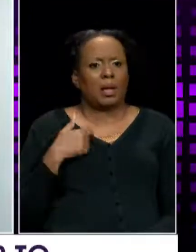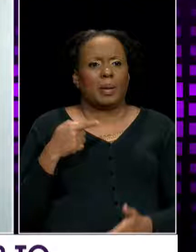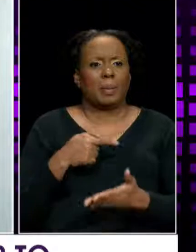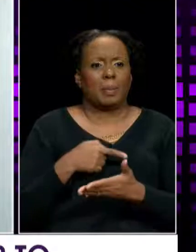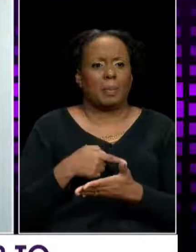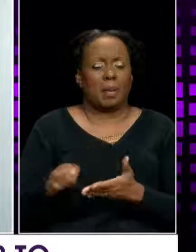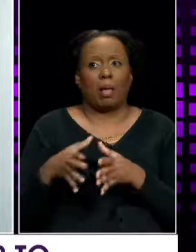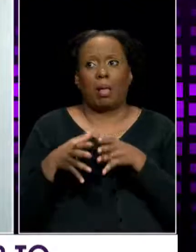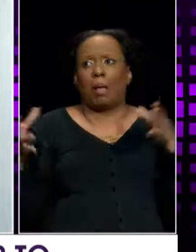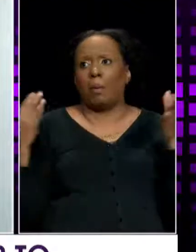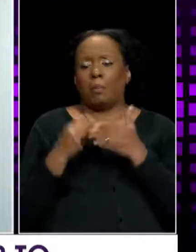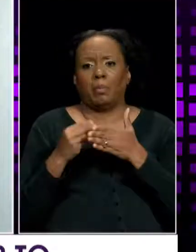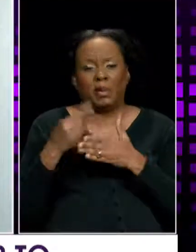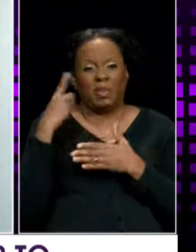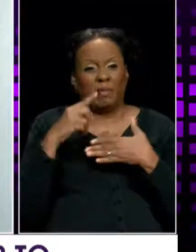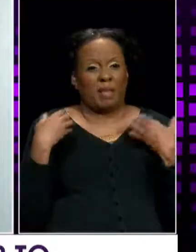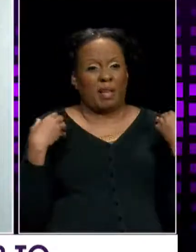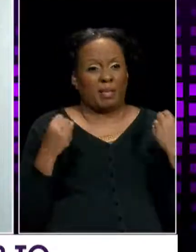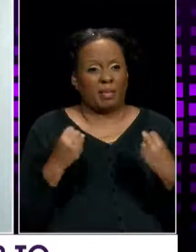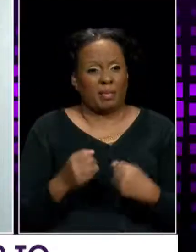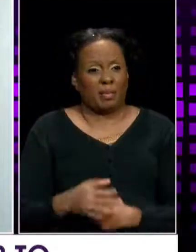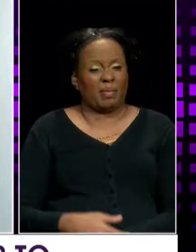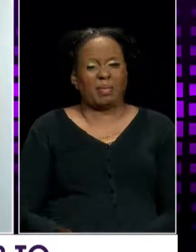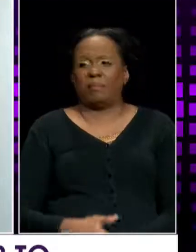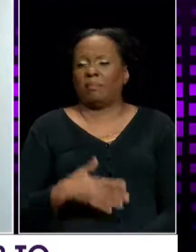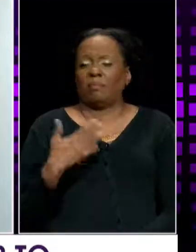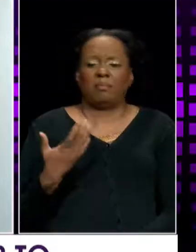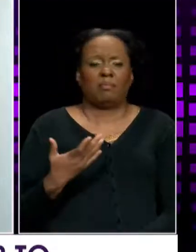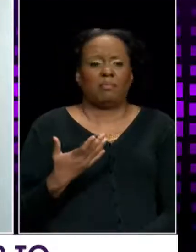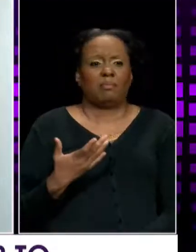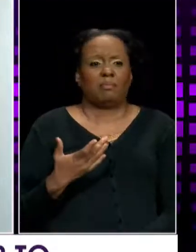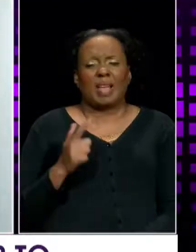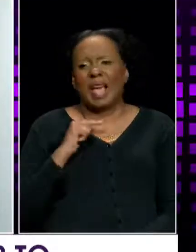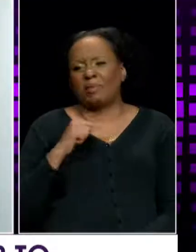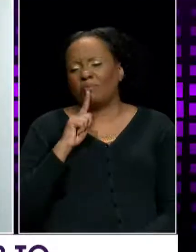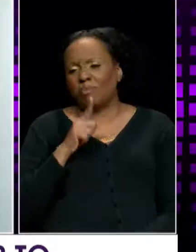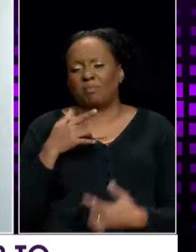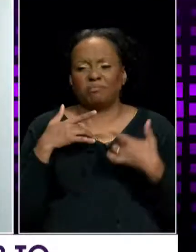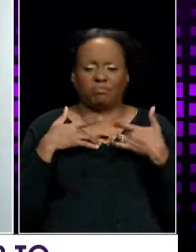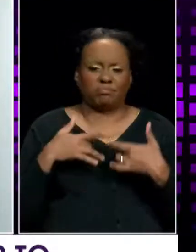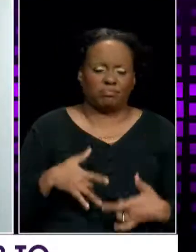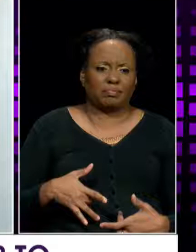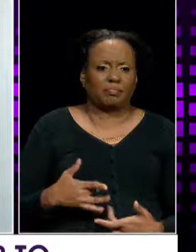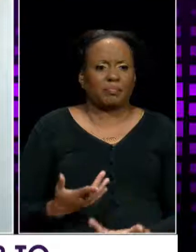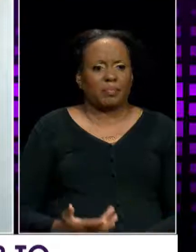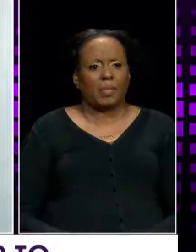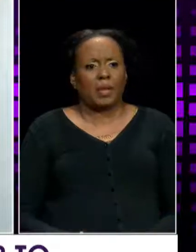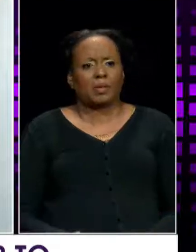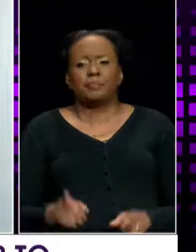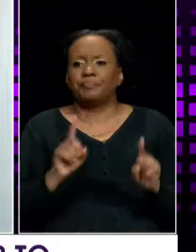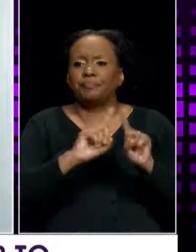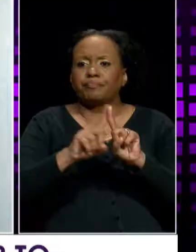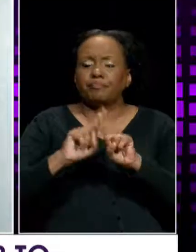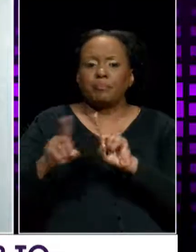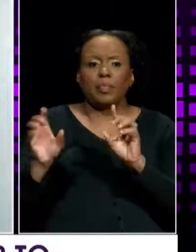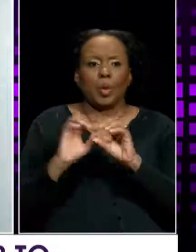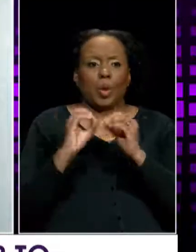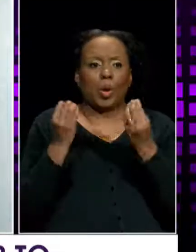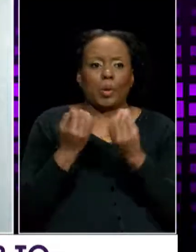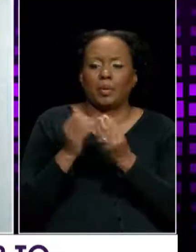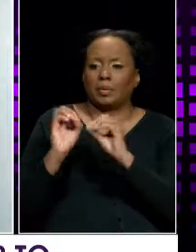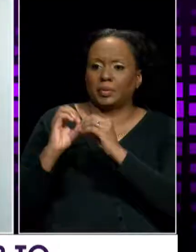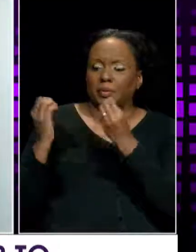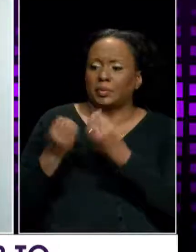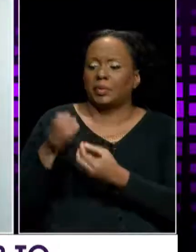be healthy. I think it was a bit it was a bit disappointing. Mhm. So organizations like these and polls like these